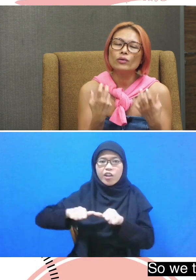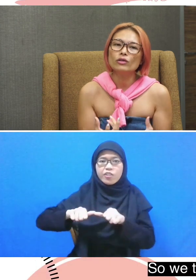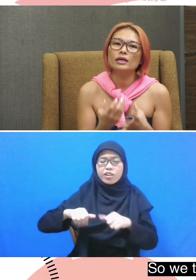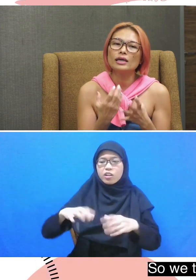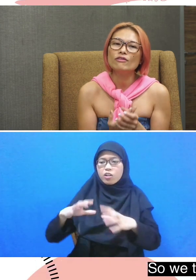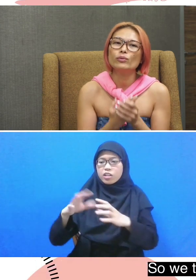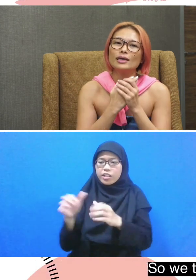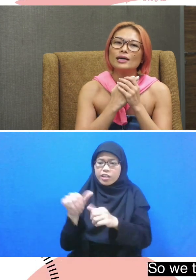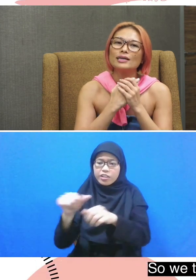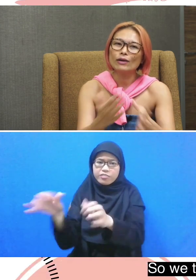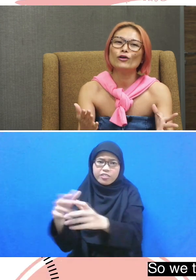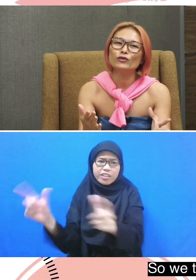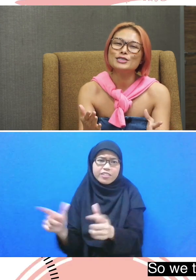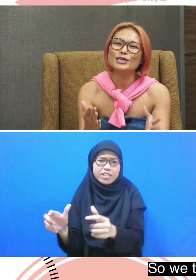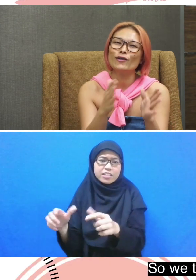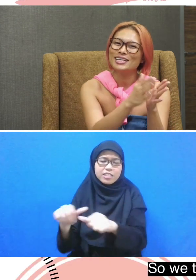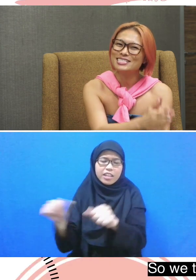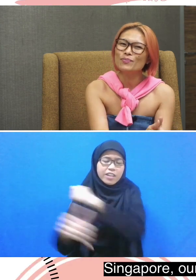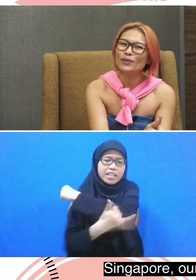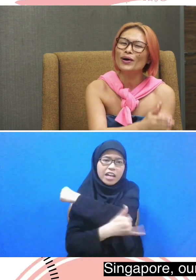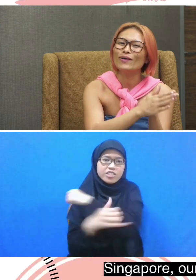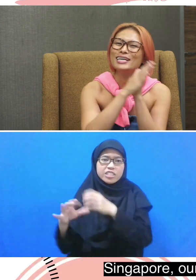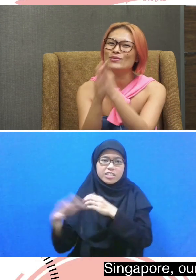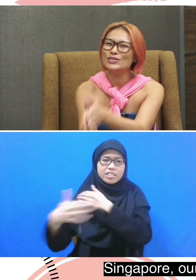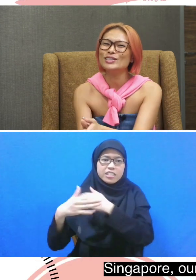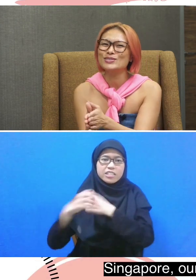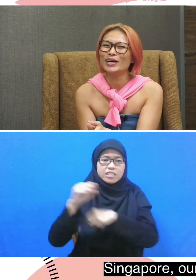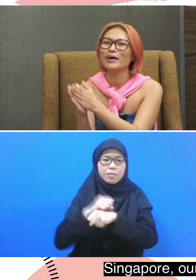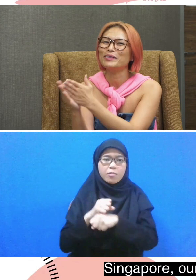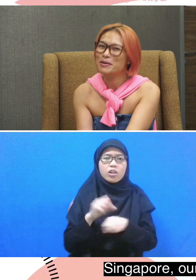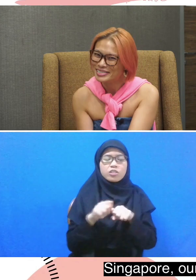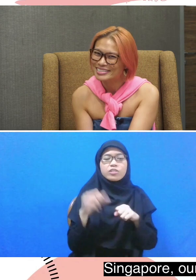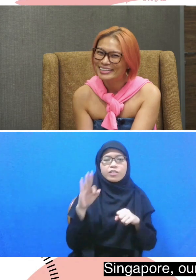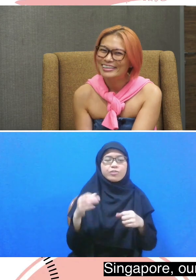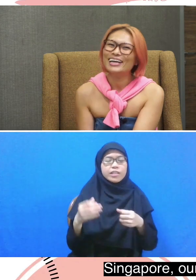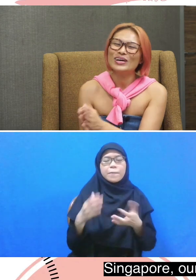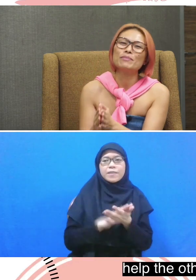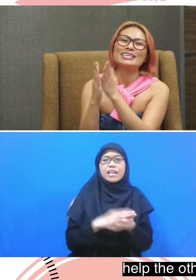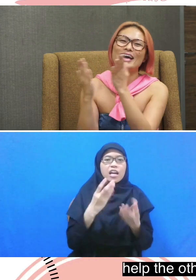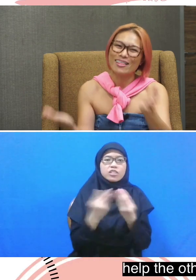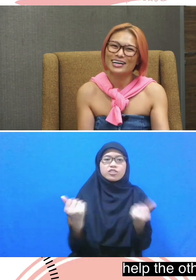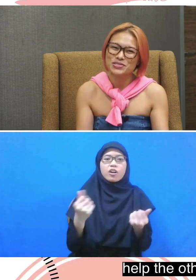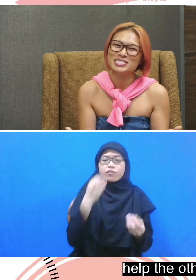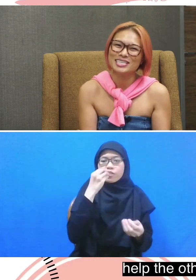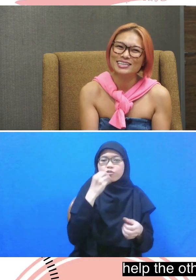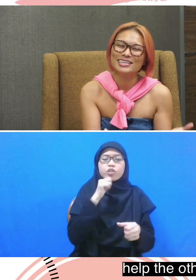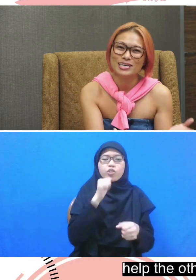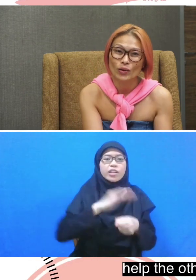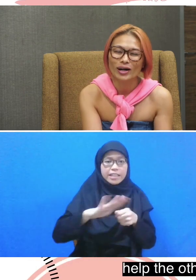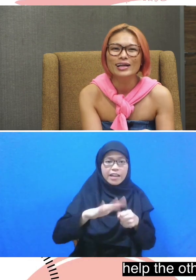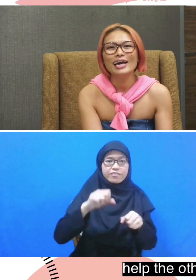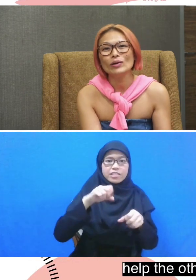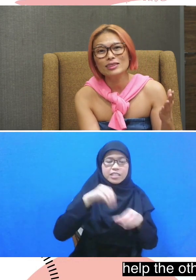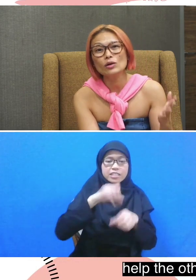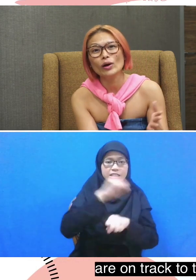So we thought, if we get rid of food insecurity in Singapore, our next mission is to help our neighbours and to help the other countries in need as